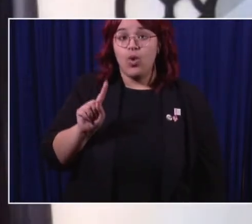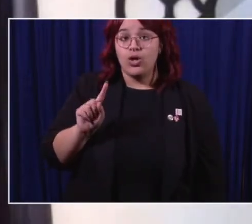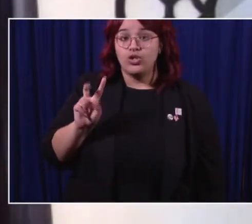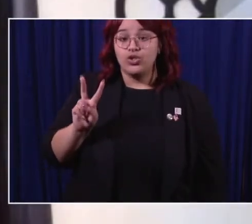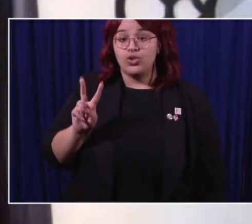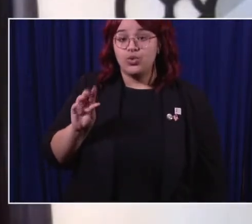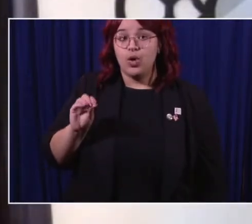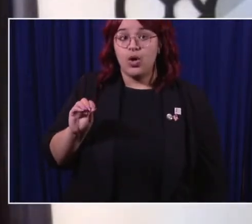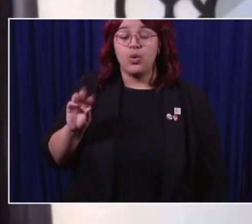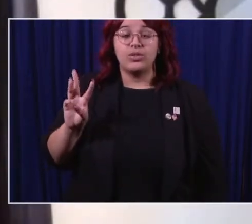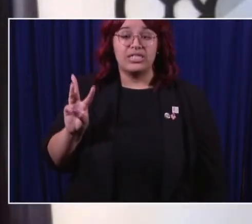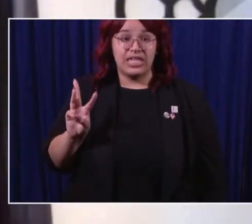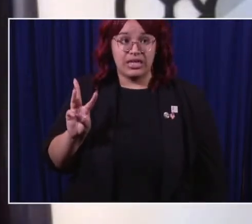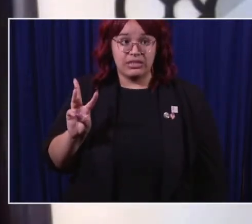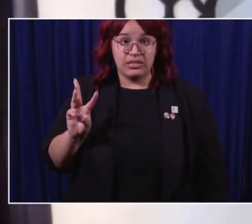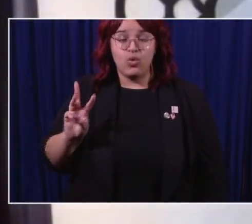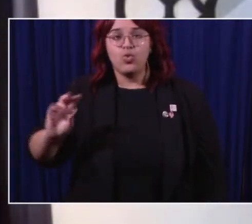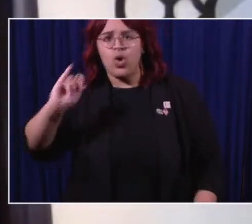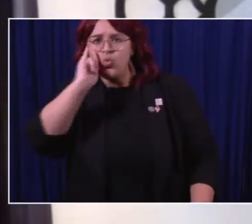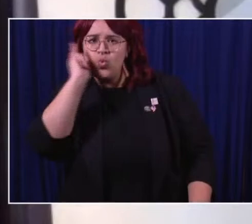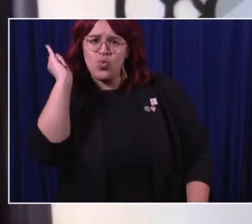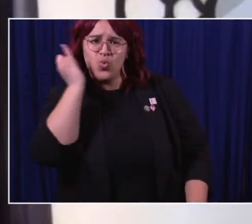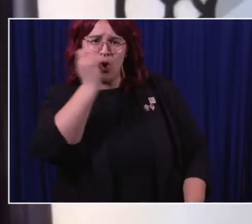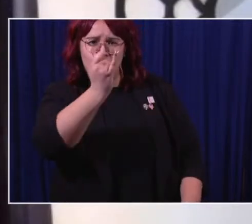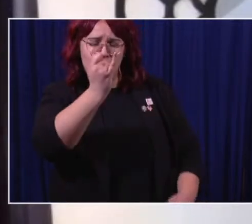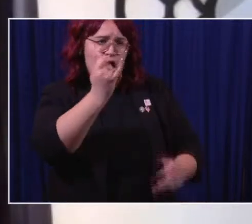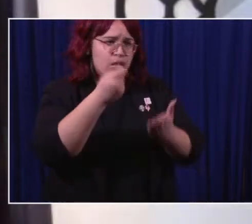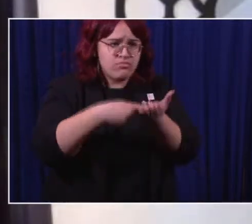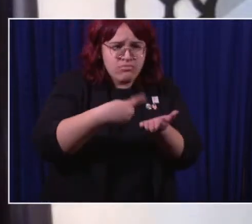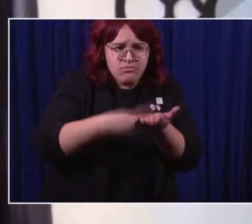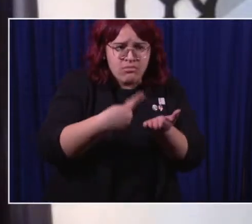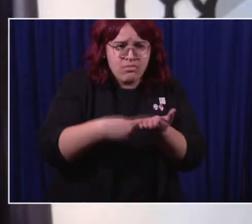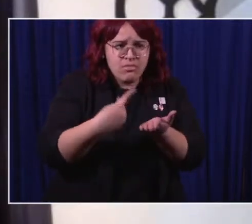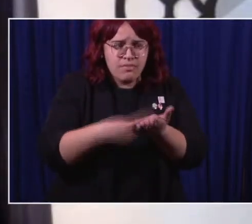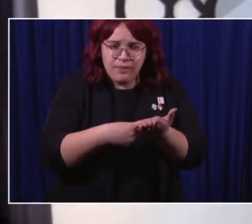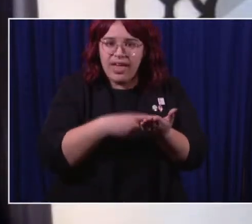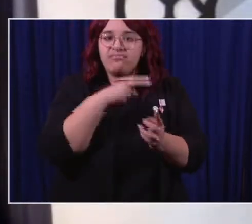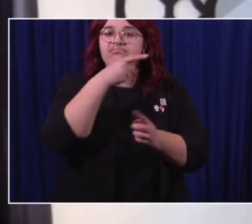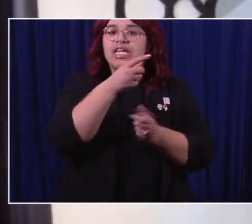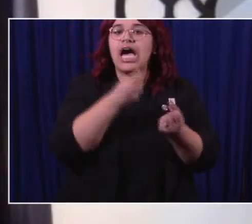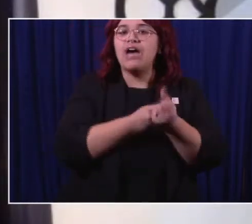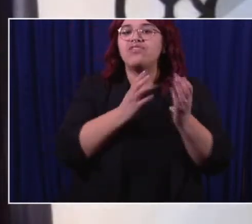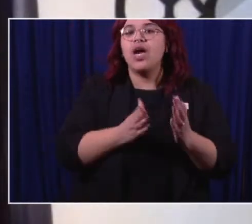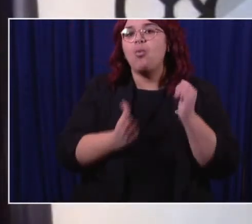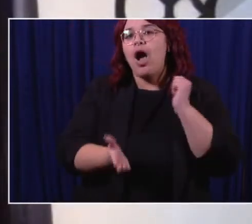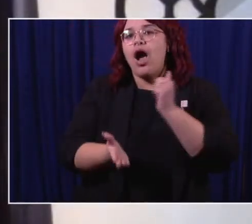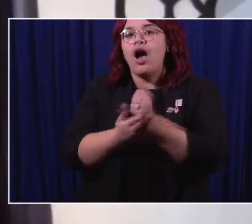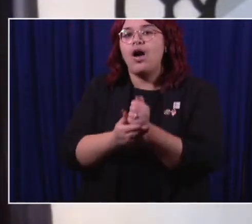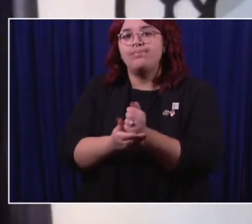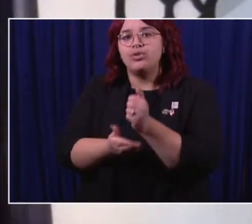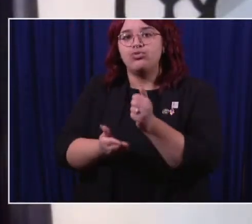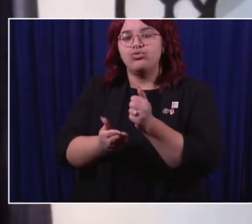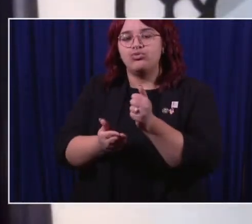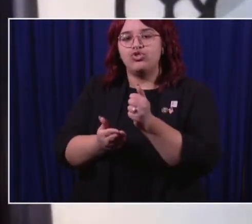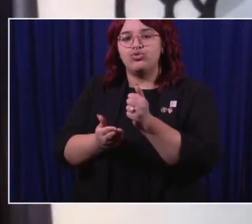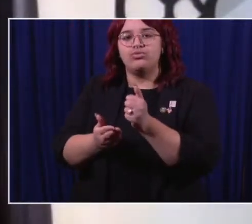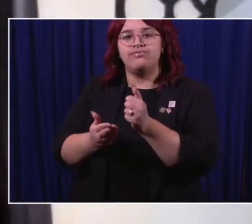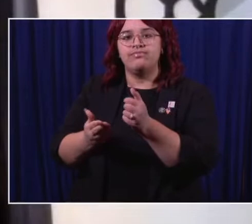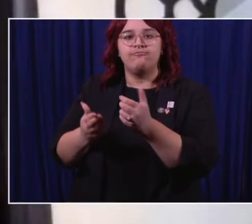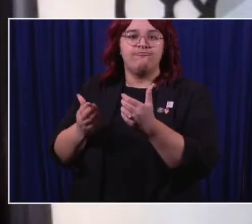1-800-282-1206. Our Ombudsmen are here to assist and represent you and your loved one. Sir, I'd also like to take